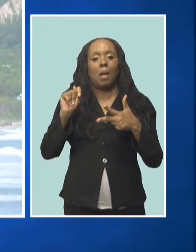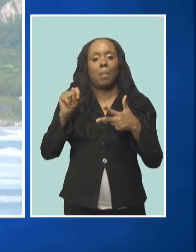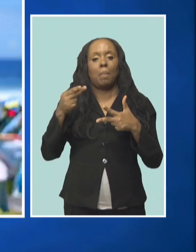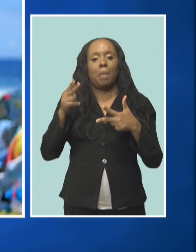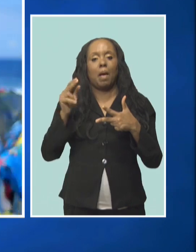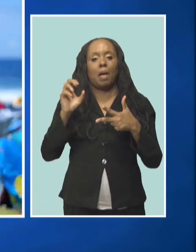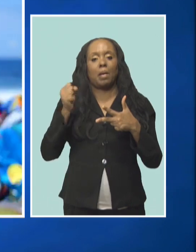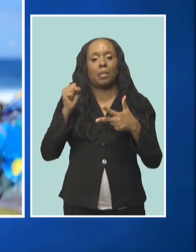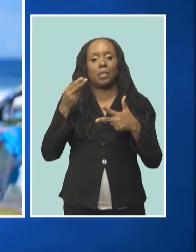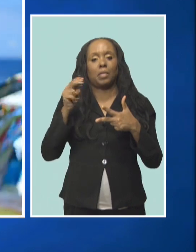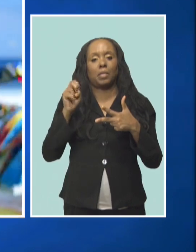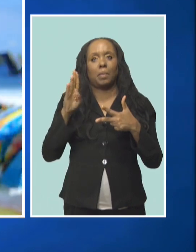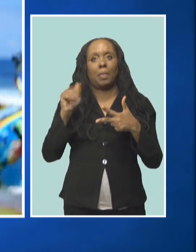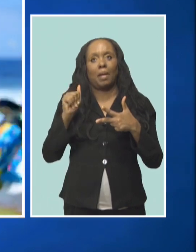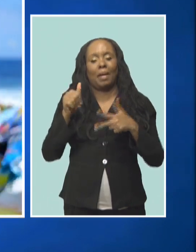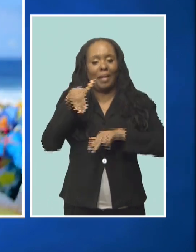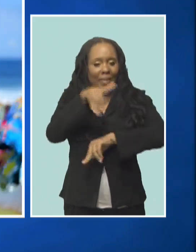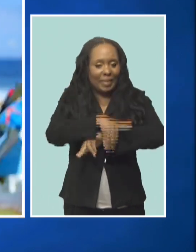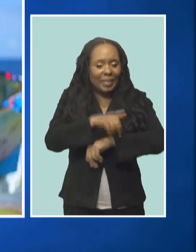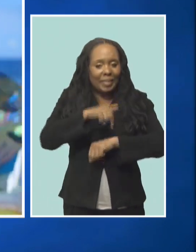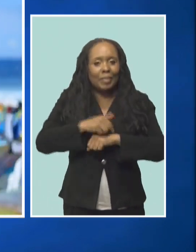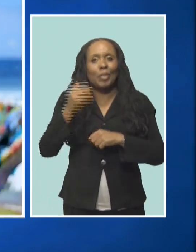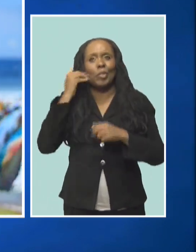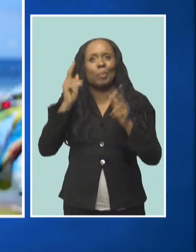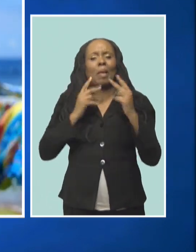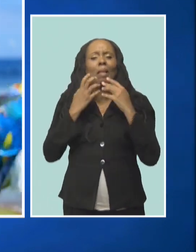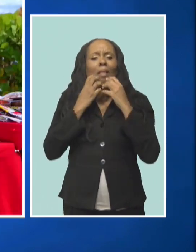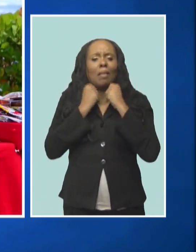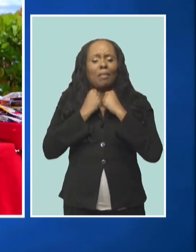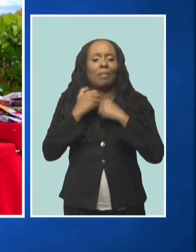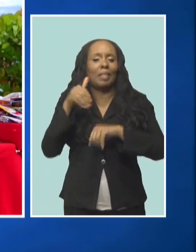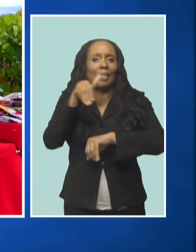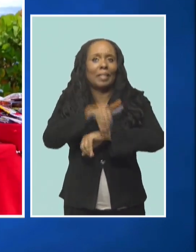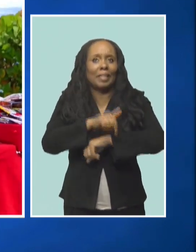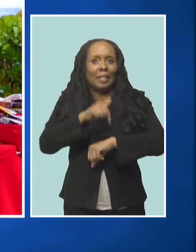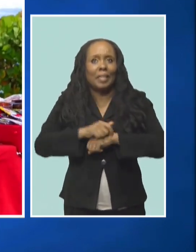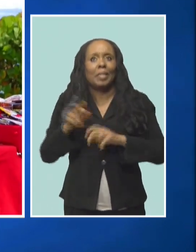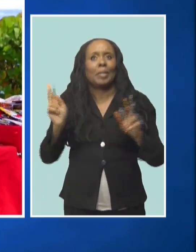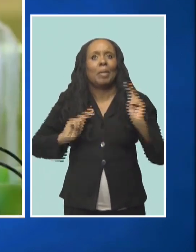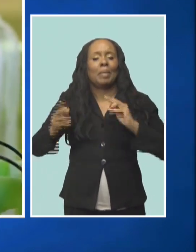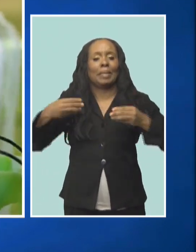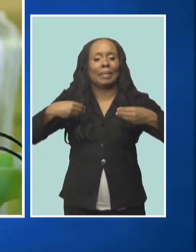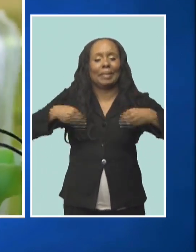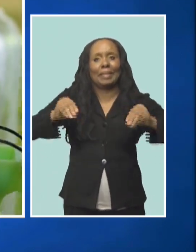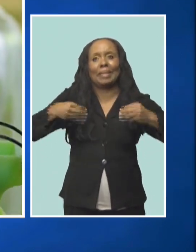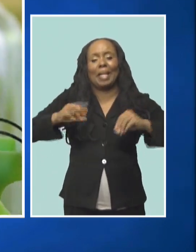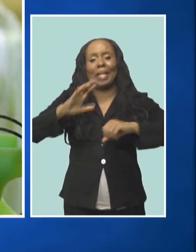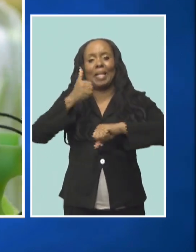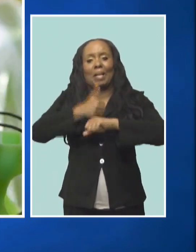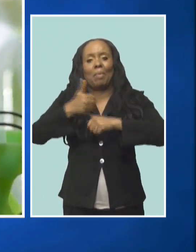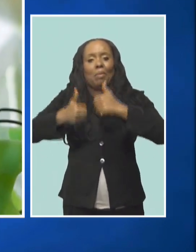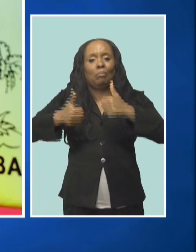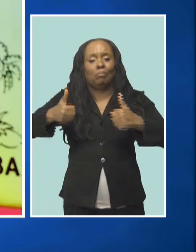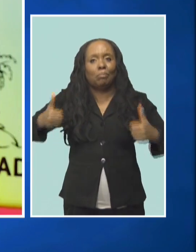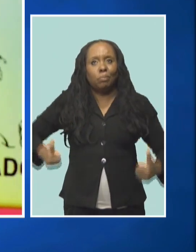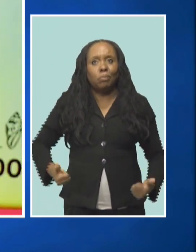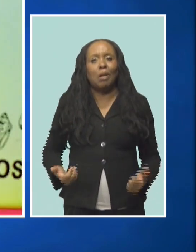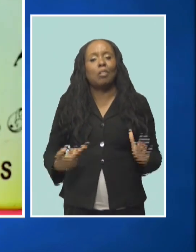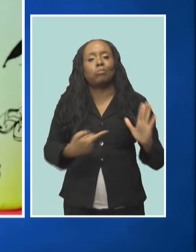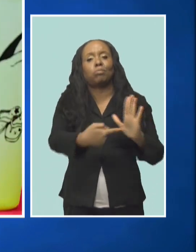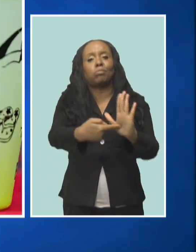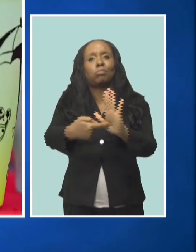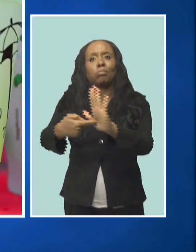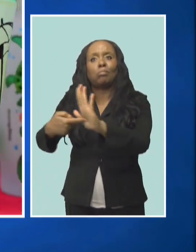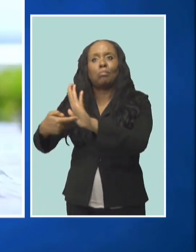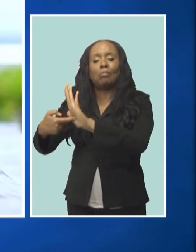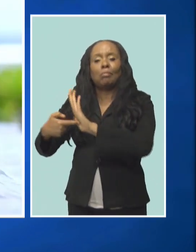back because we know the people of St. Joseph loved that event, where vendors from in the area are able to come out and showcase